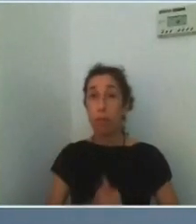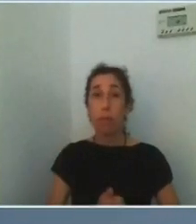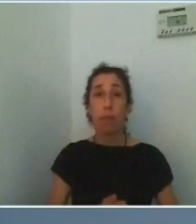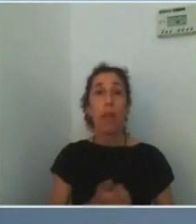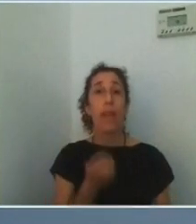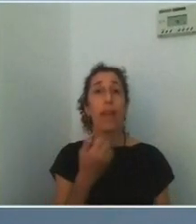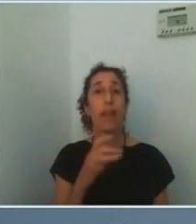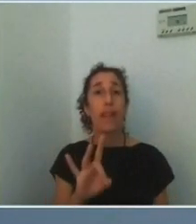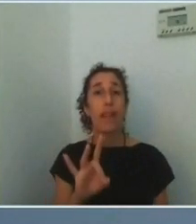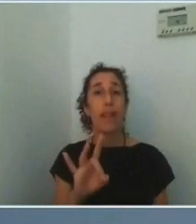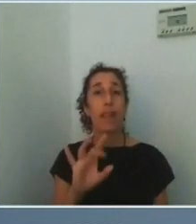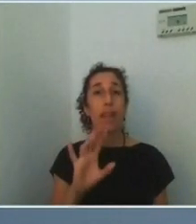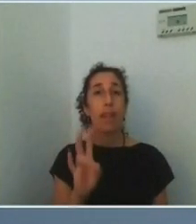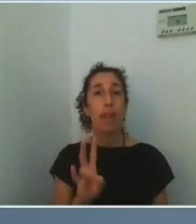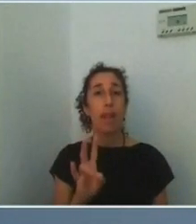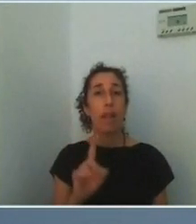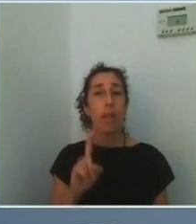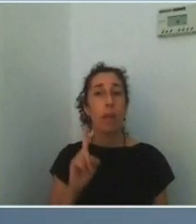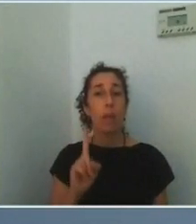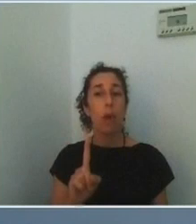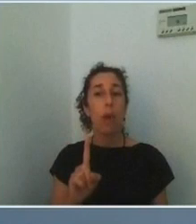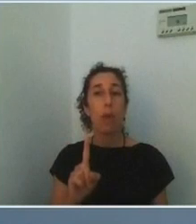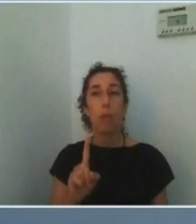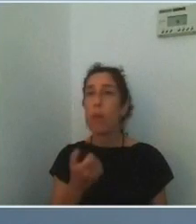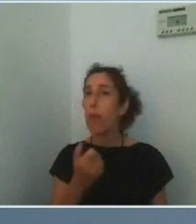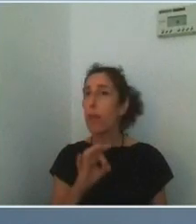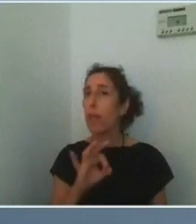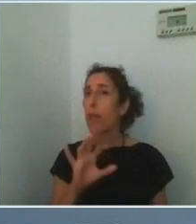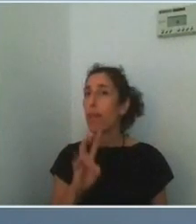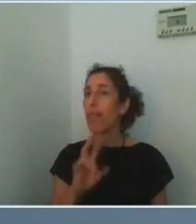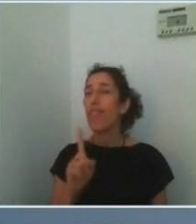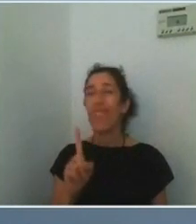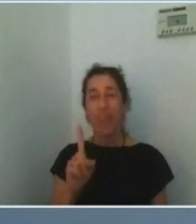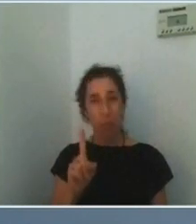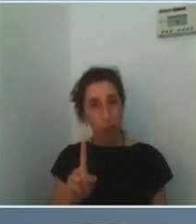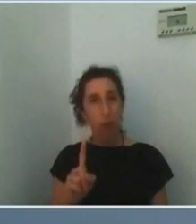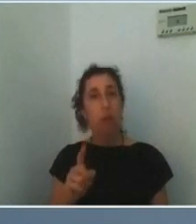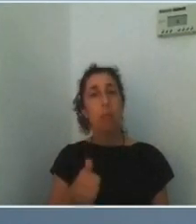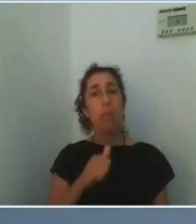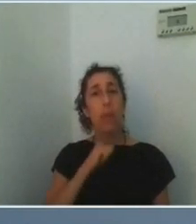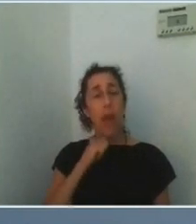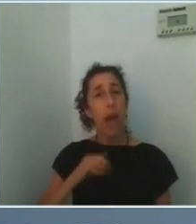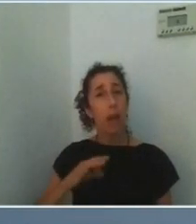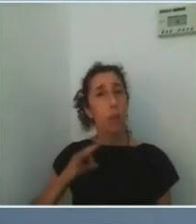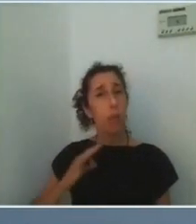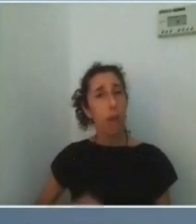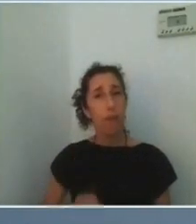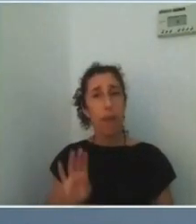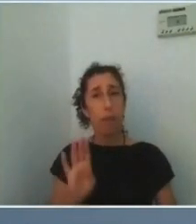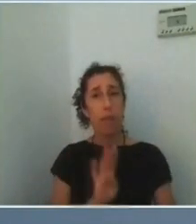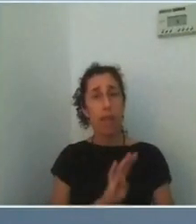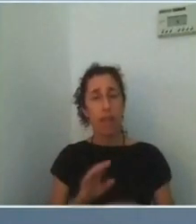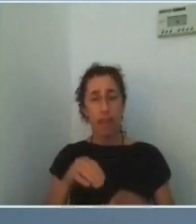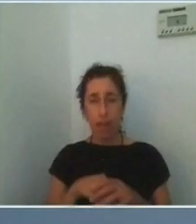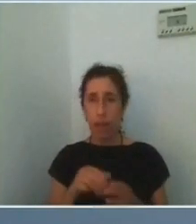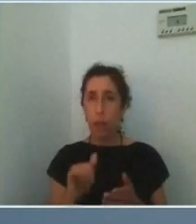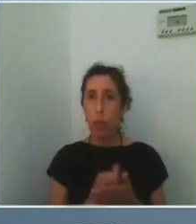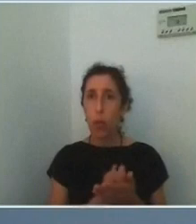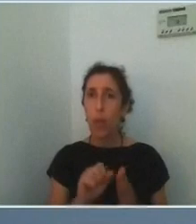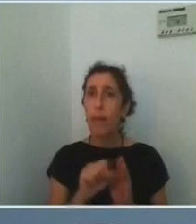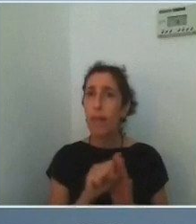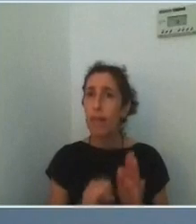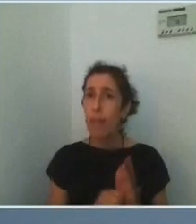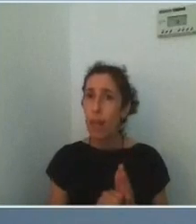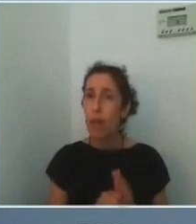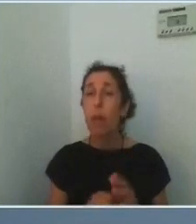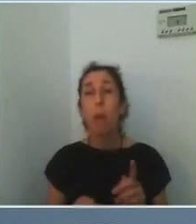not-for-profit charitable corporation in the state of New York. The Attorney General's office has a wide range of regulatory and enforcement